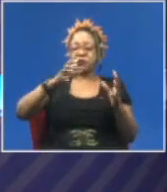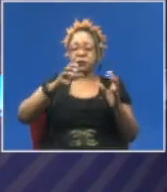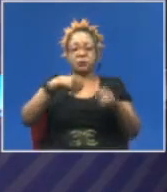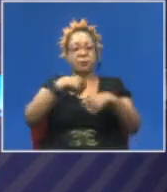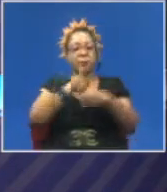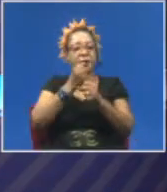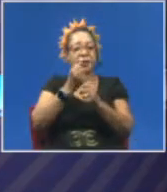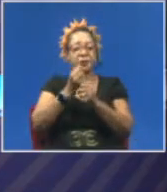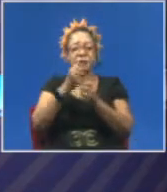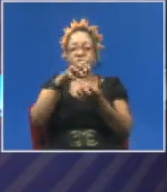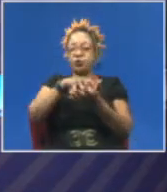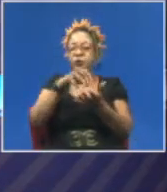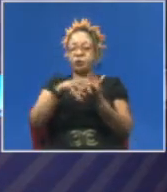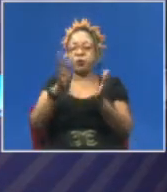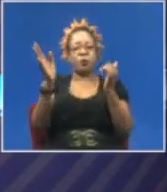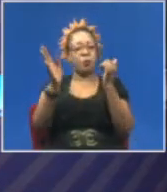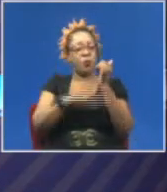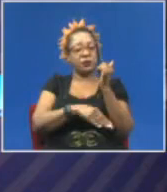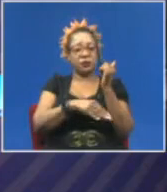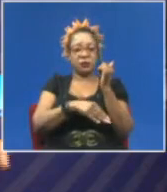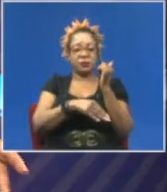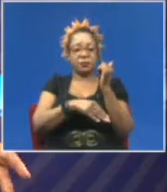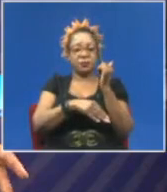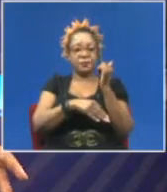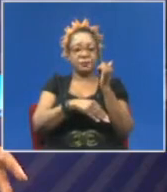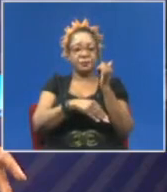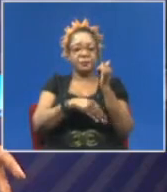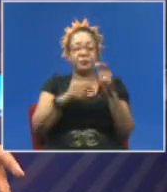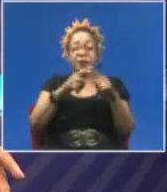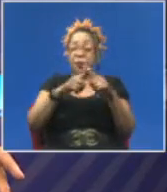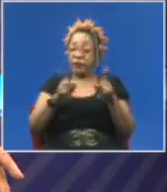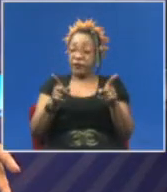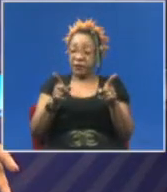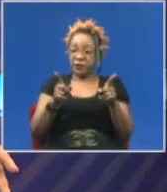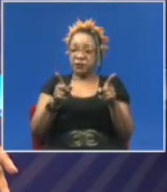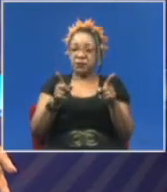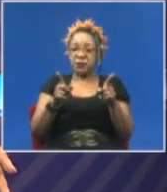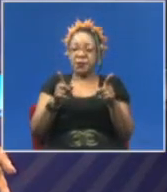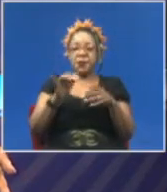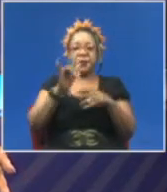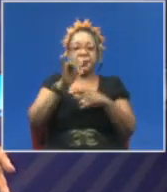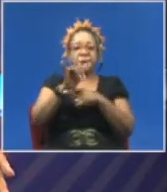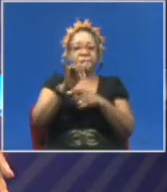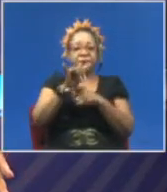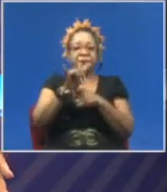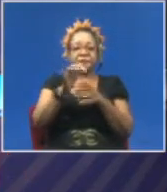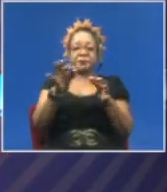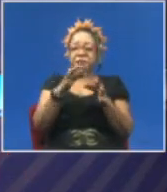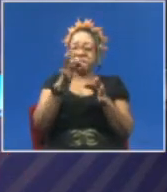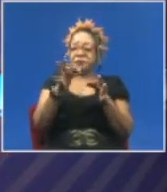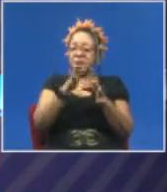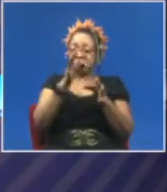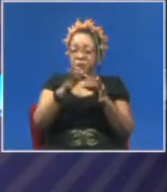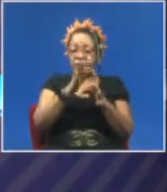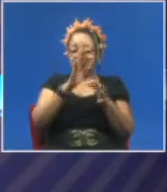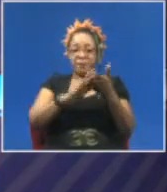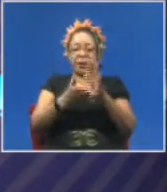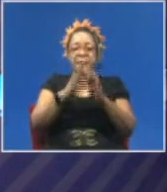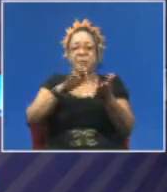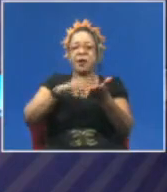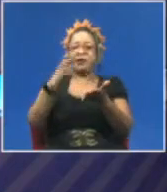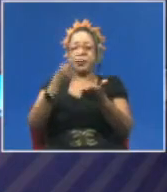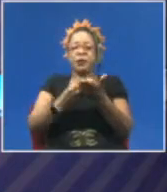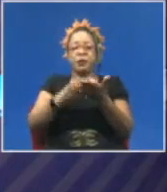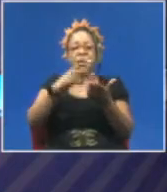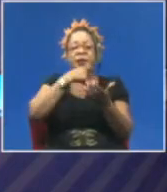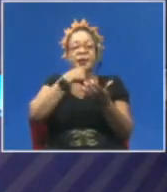bad situation there even worse. However, the beadwork industry has become a hot spot for revenue in the dry north,